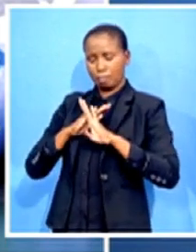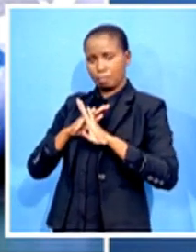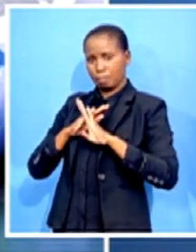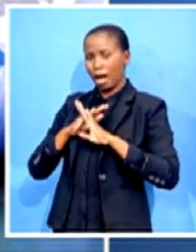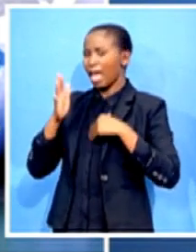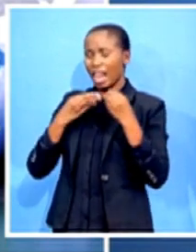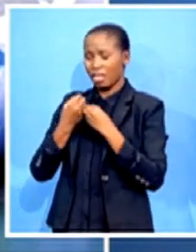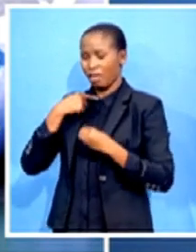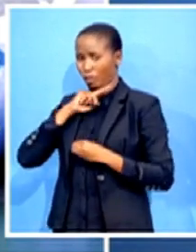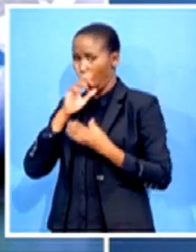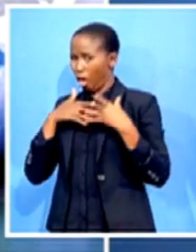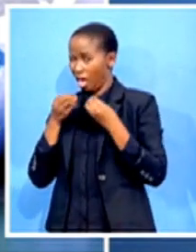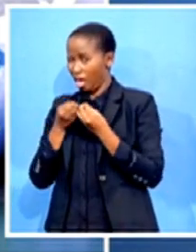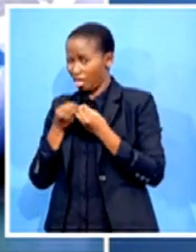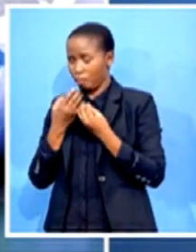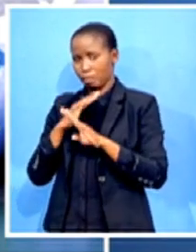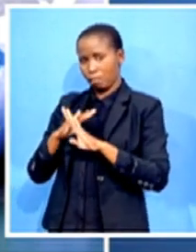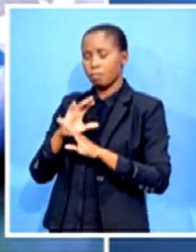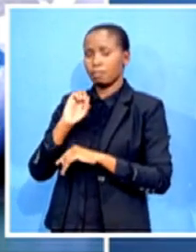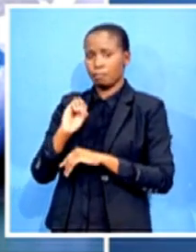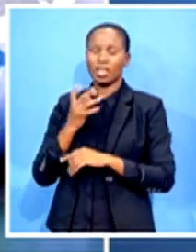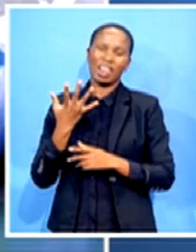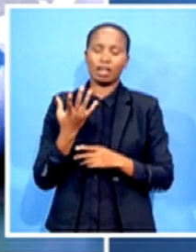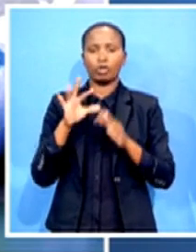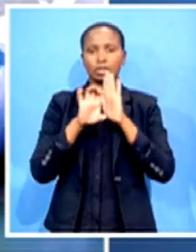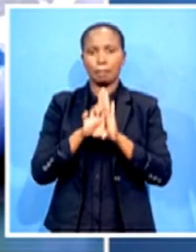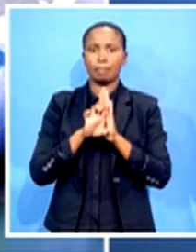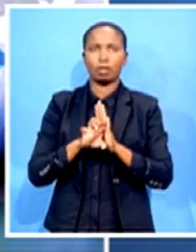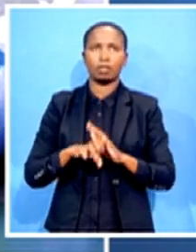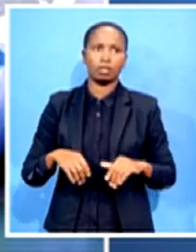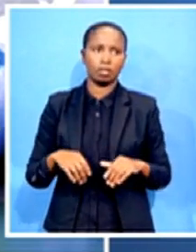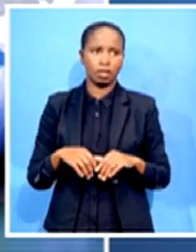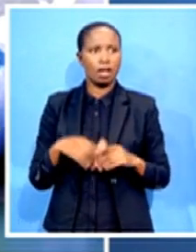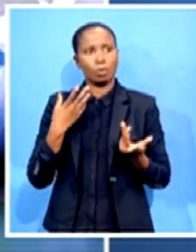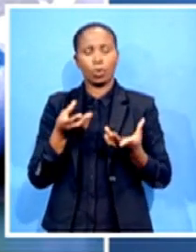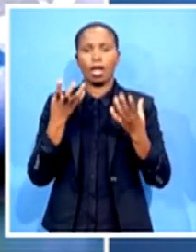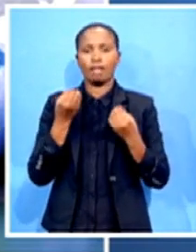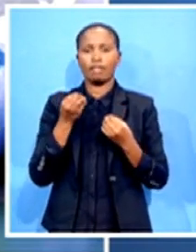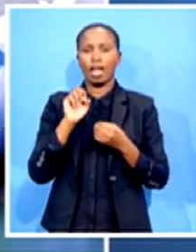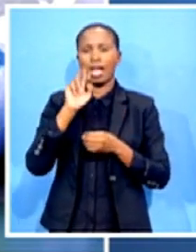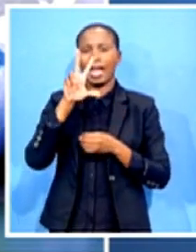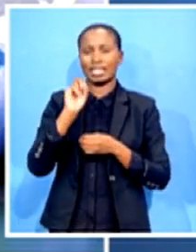on a daily basis, we are scanning approximately 80 billion digital